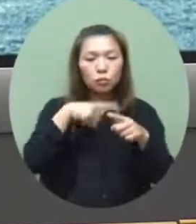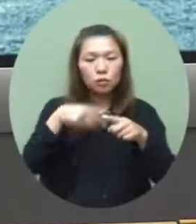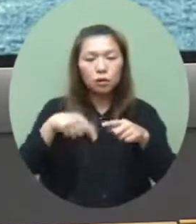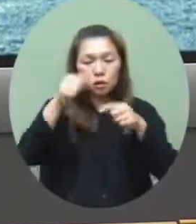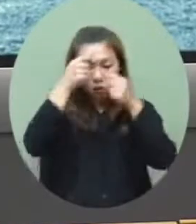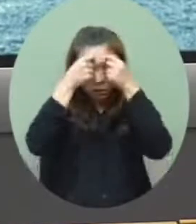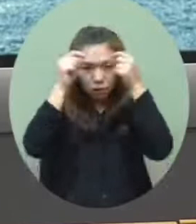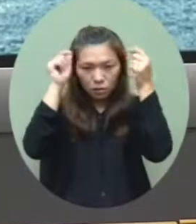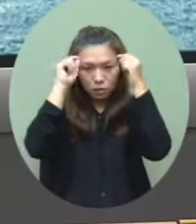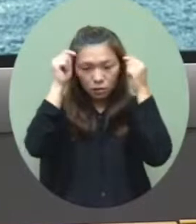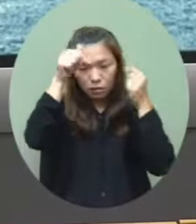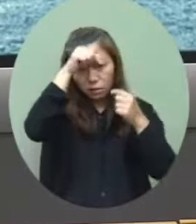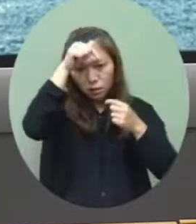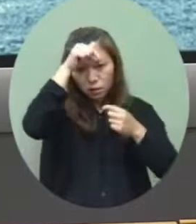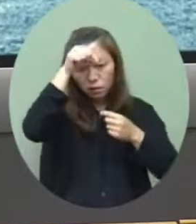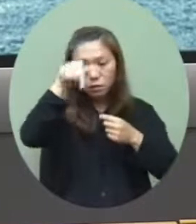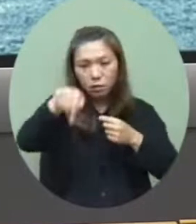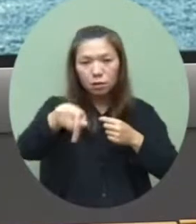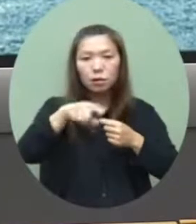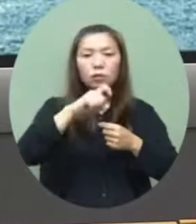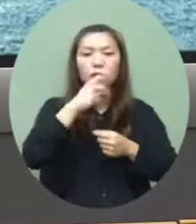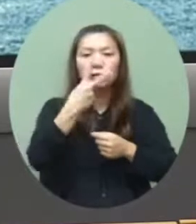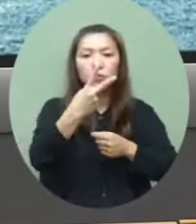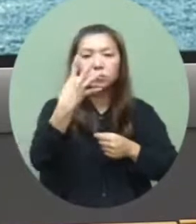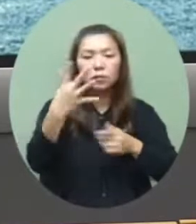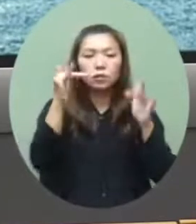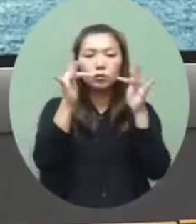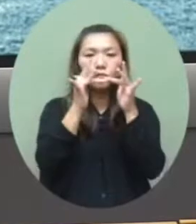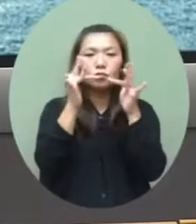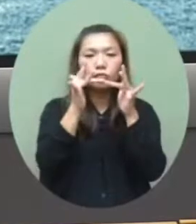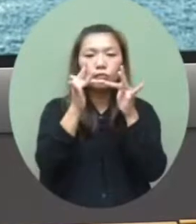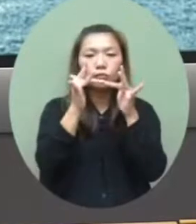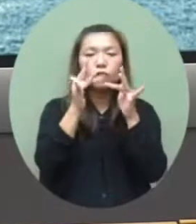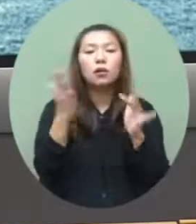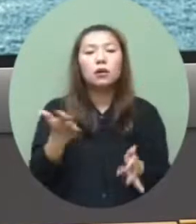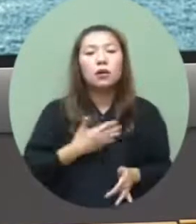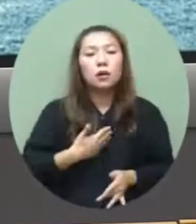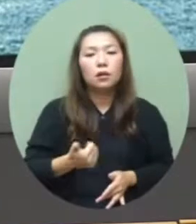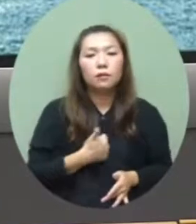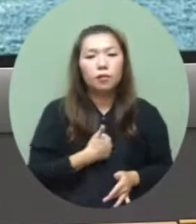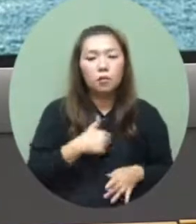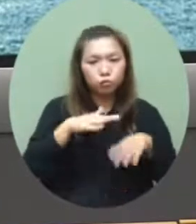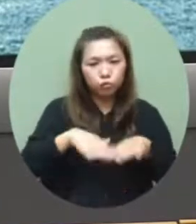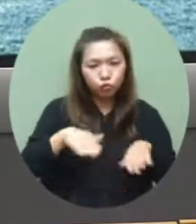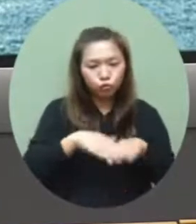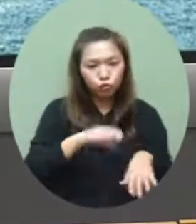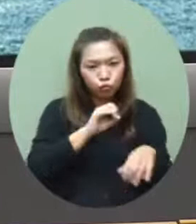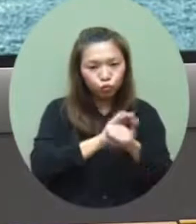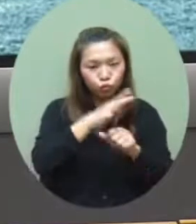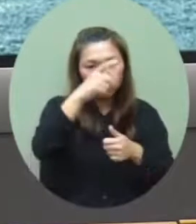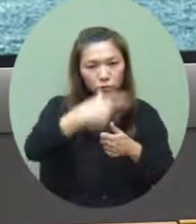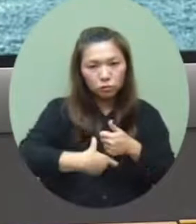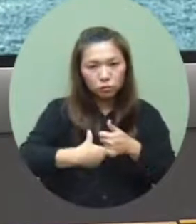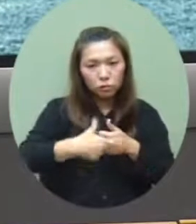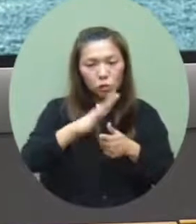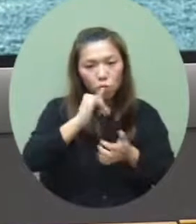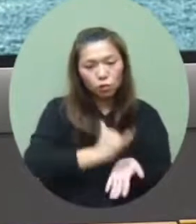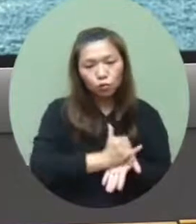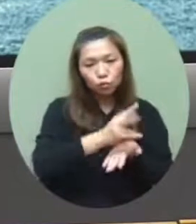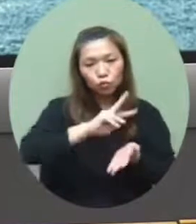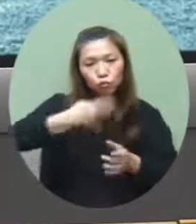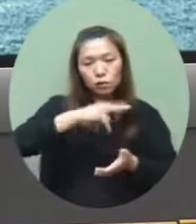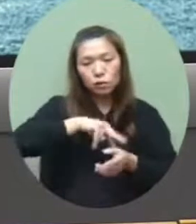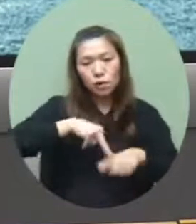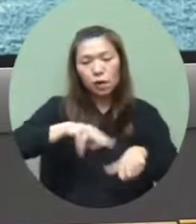And for the CHK MC, there are 24 beds available for the stable